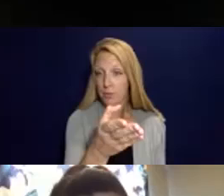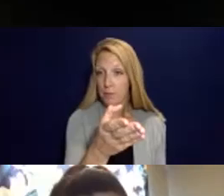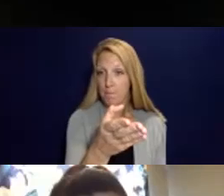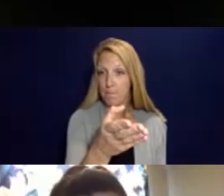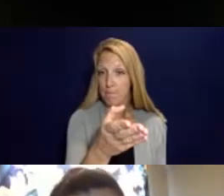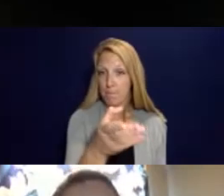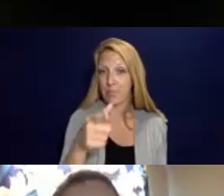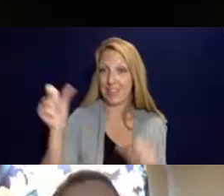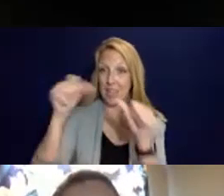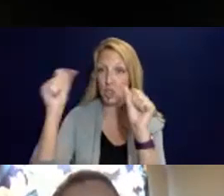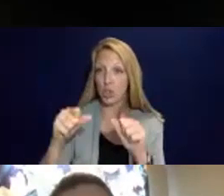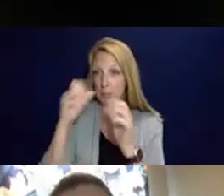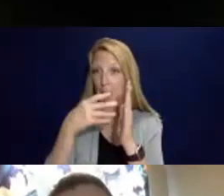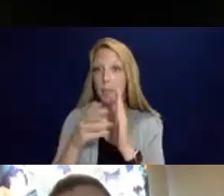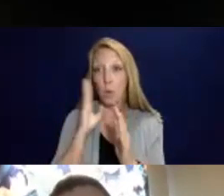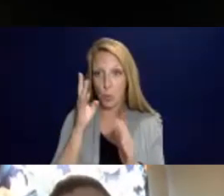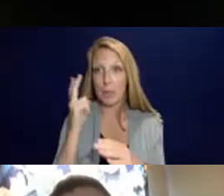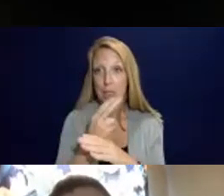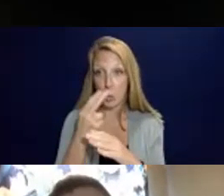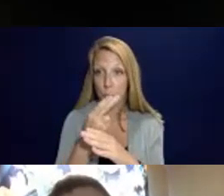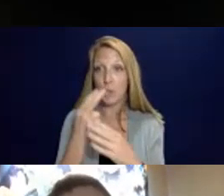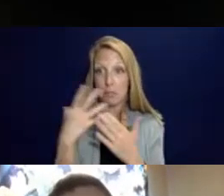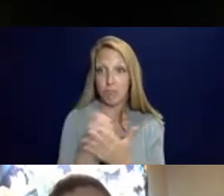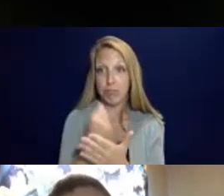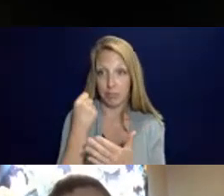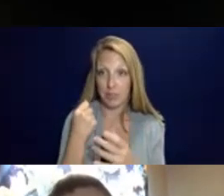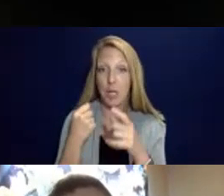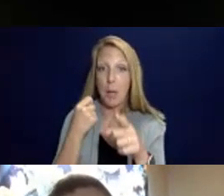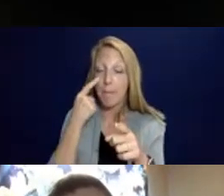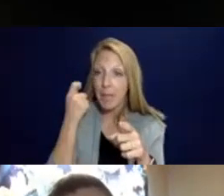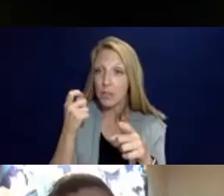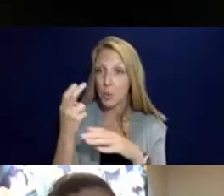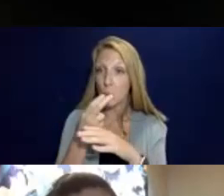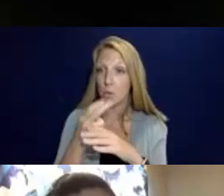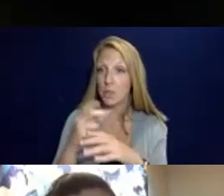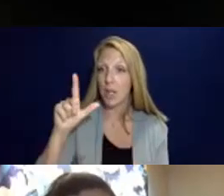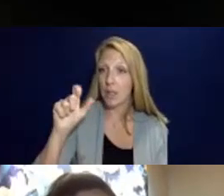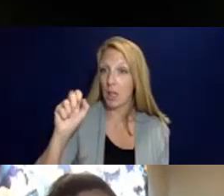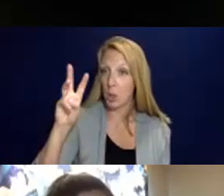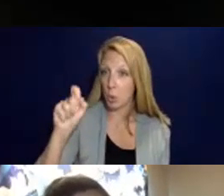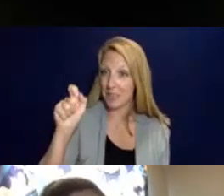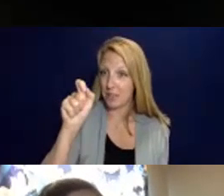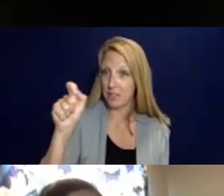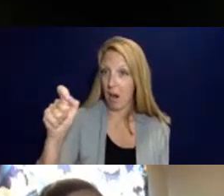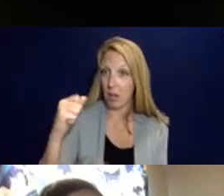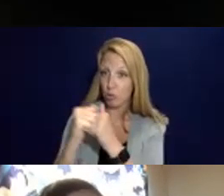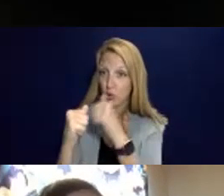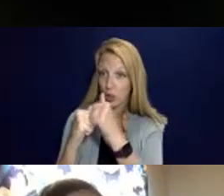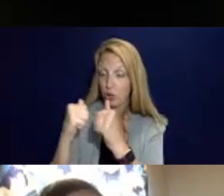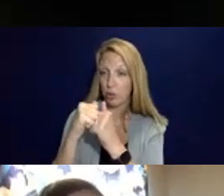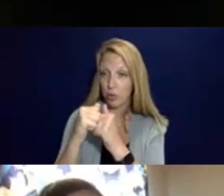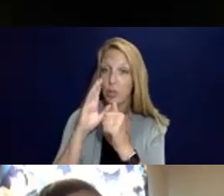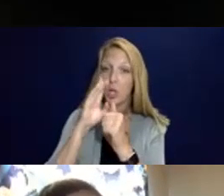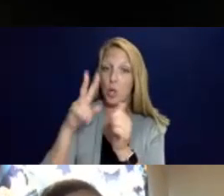table, do so, because we'll use that. Because using the Lewis dot structures, we're going to define